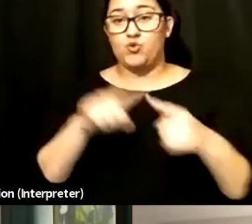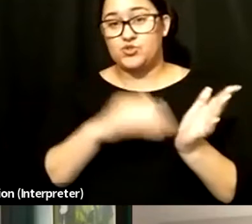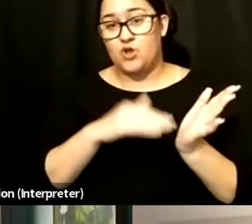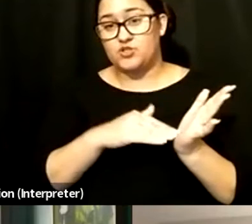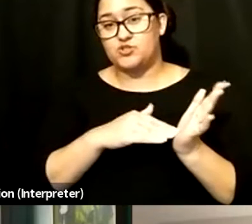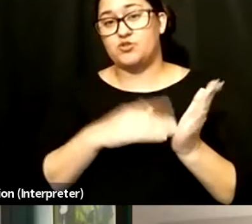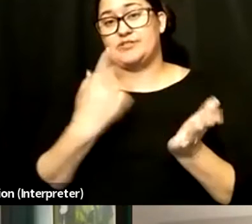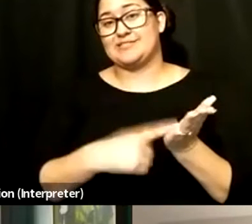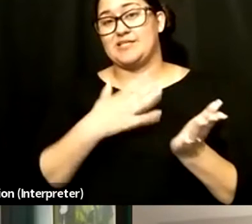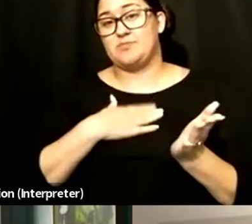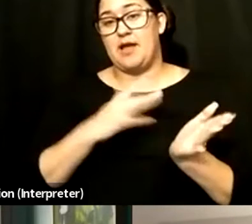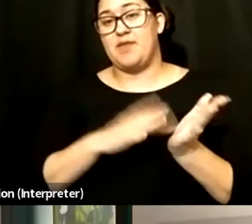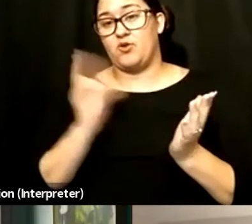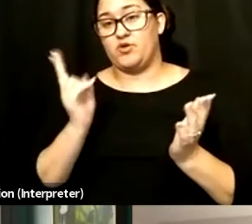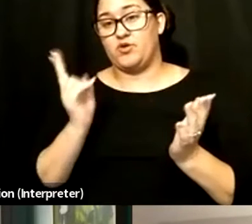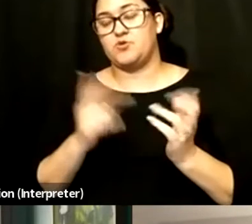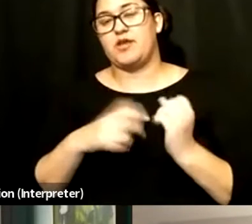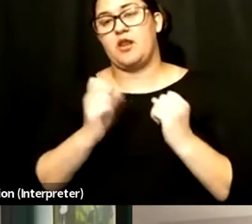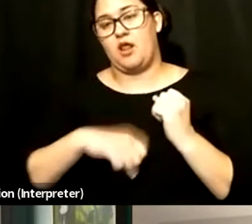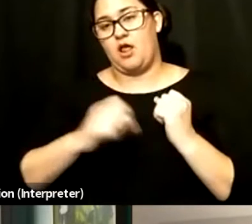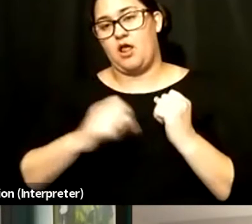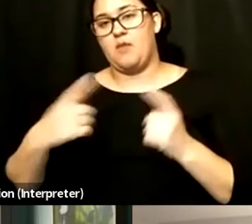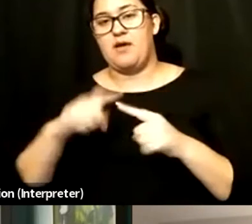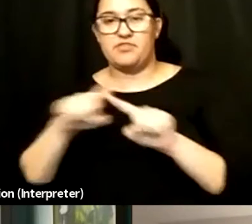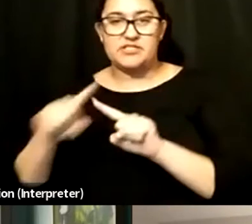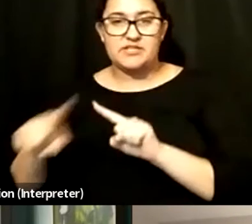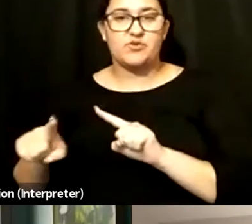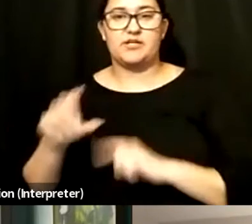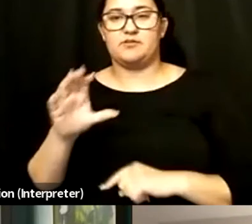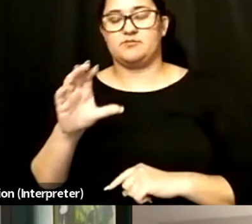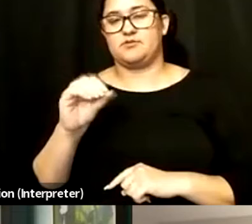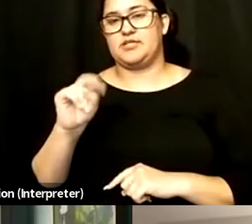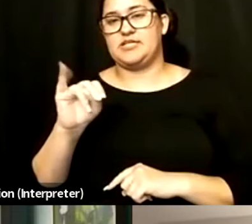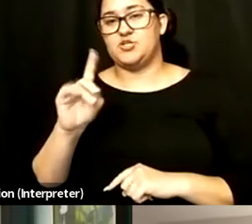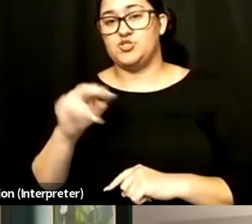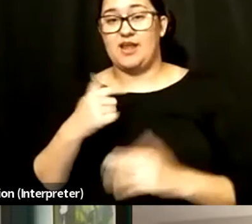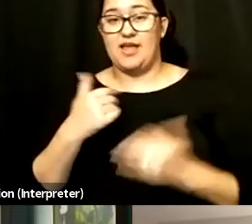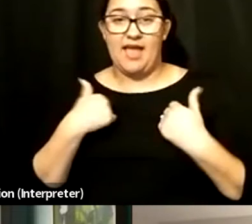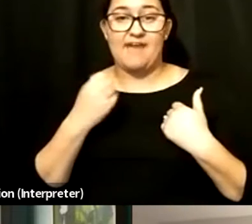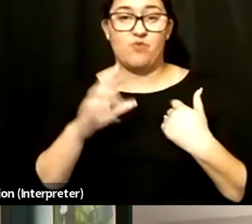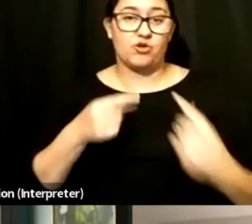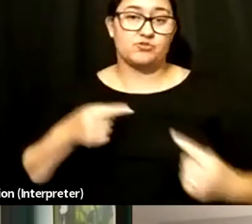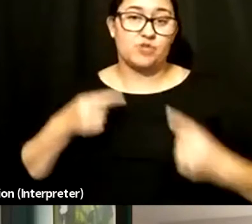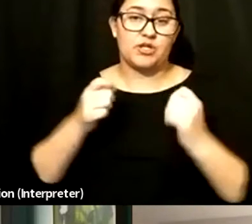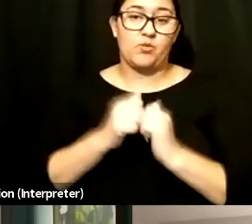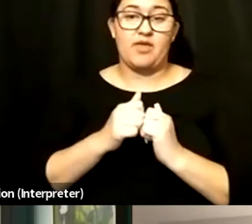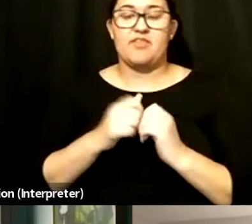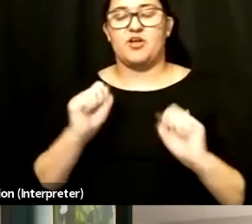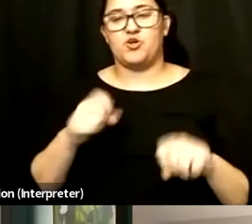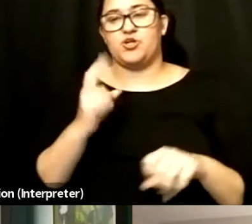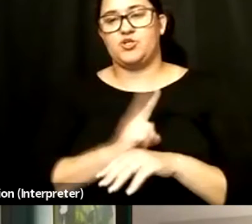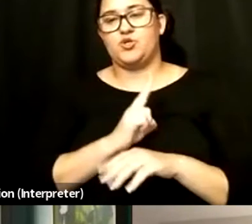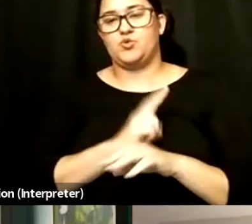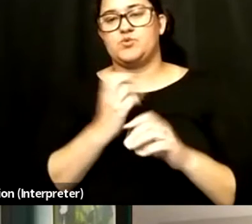about, the different medical conditions that I am dealing with, utilizing a lot of the medical terms that